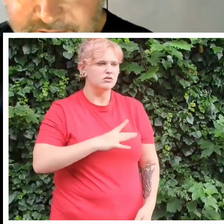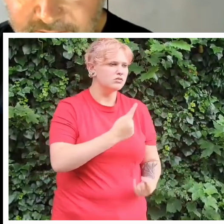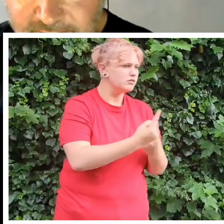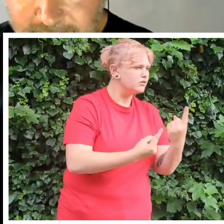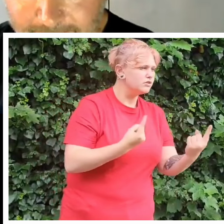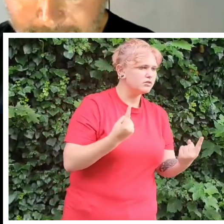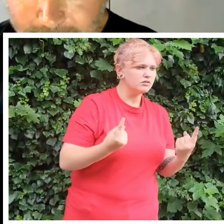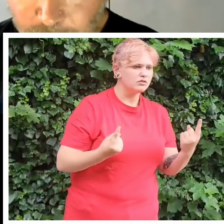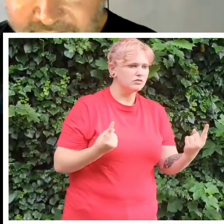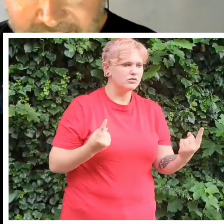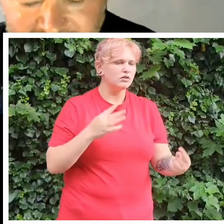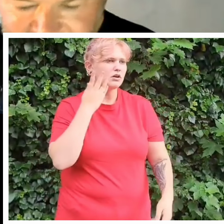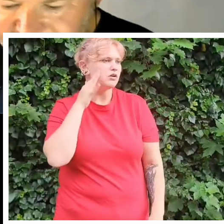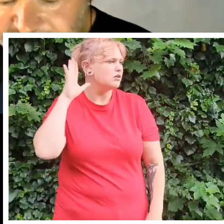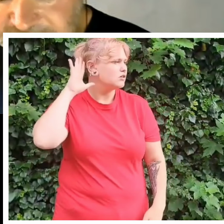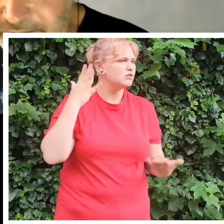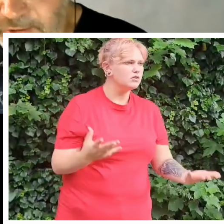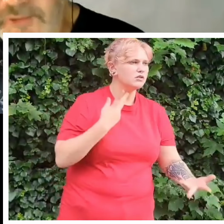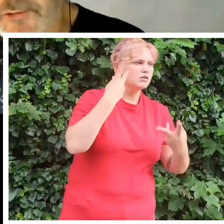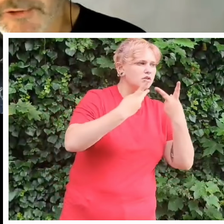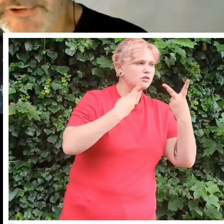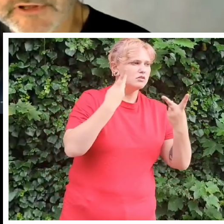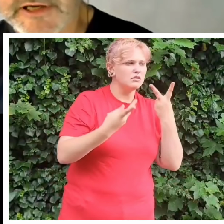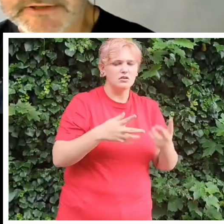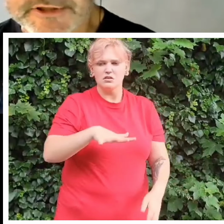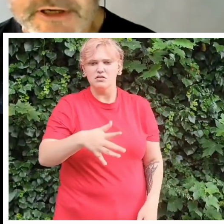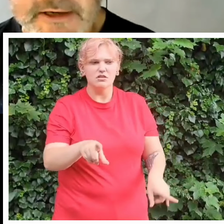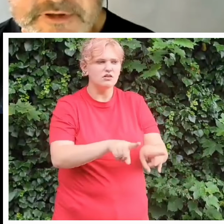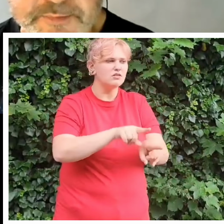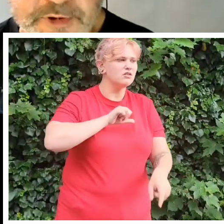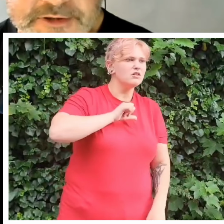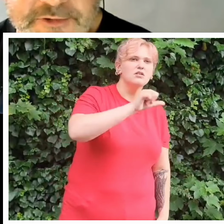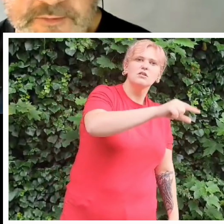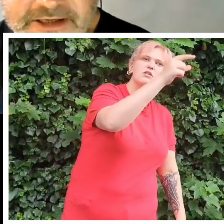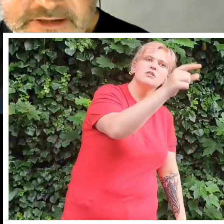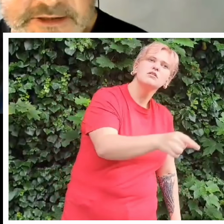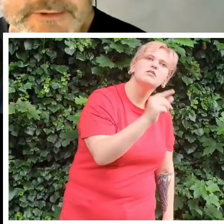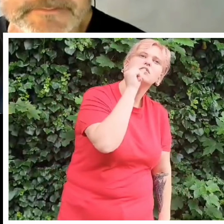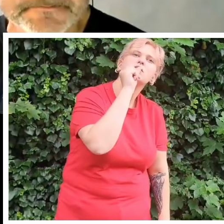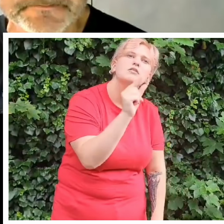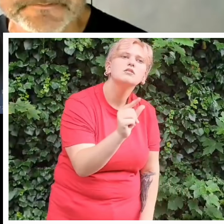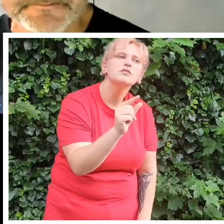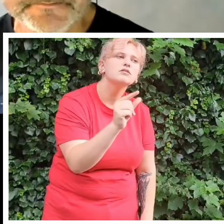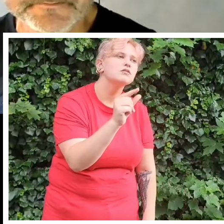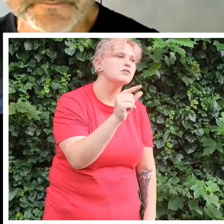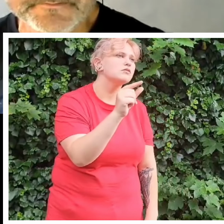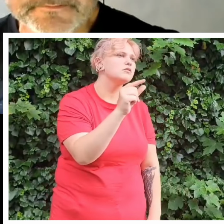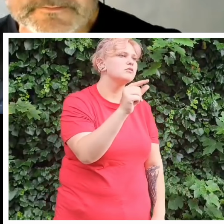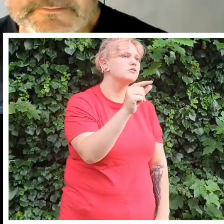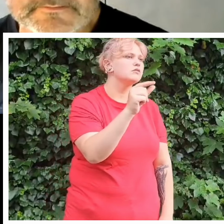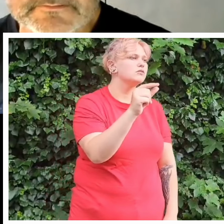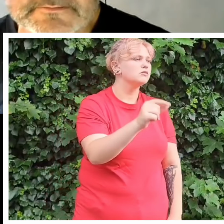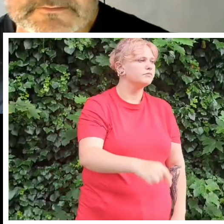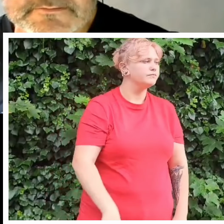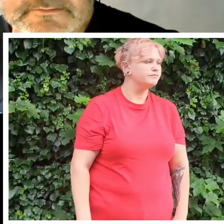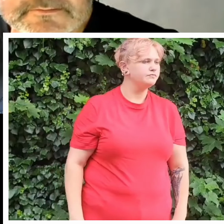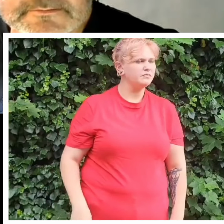others to, when they listen to the song, or you just like to share as a personal message?